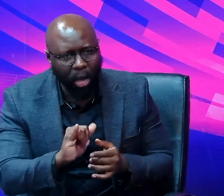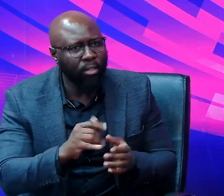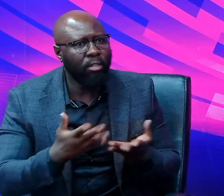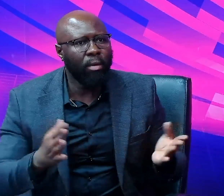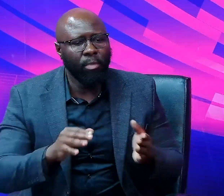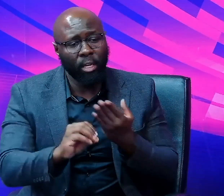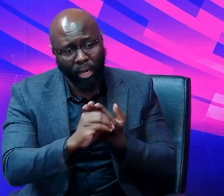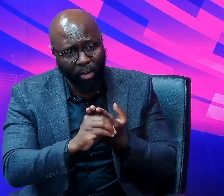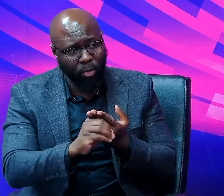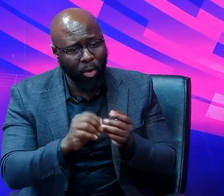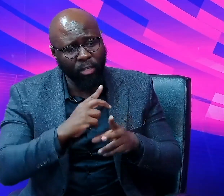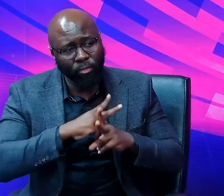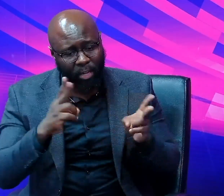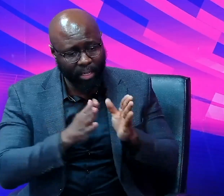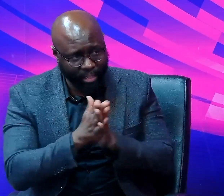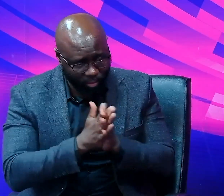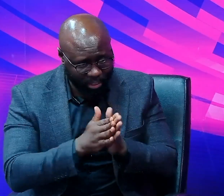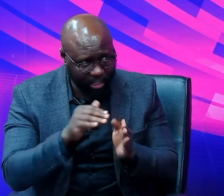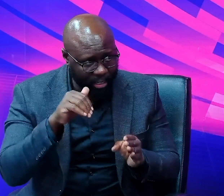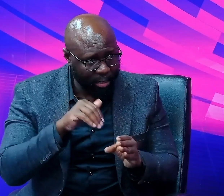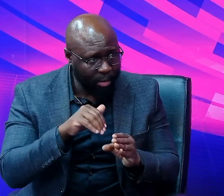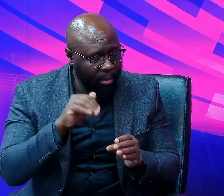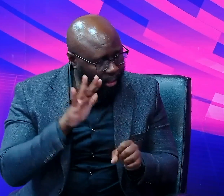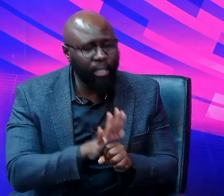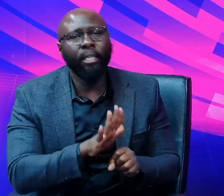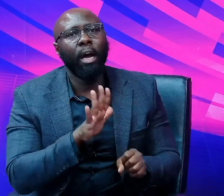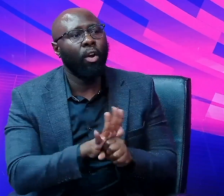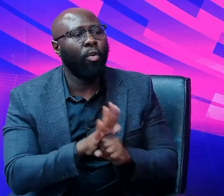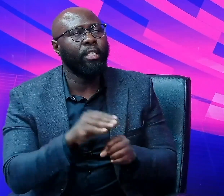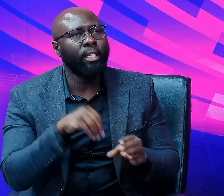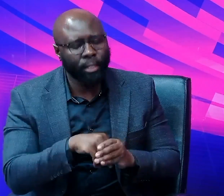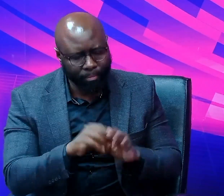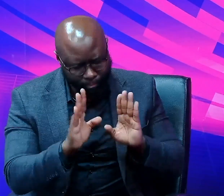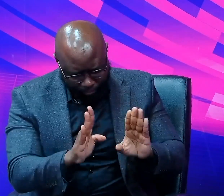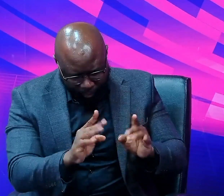and all that. So that is something that Light for the World is very interested